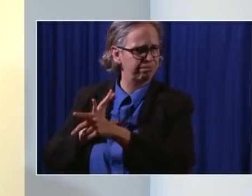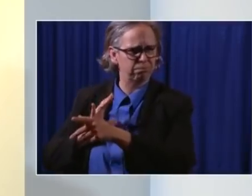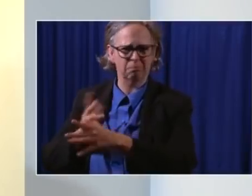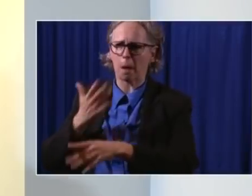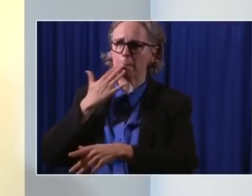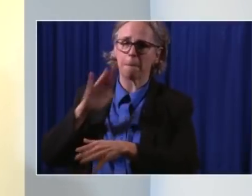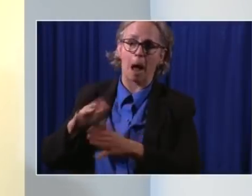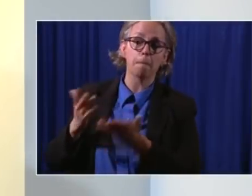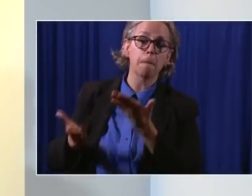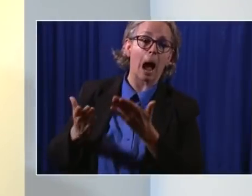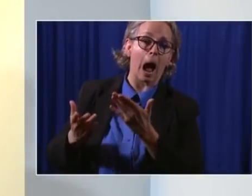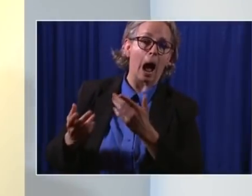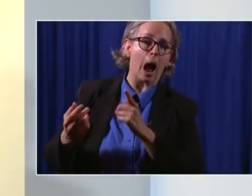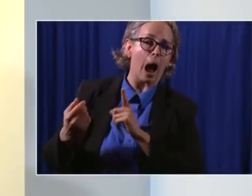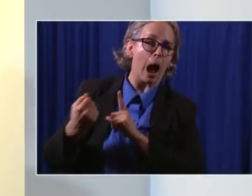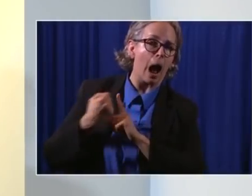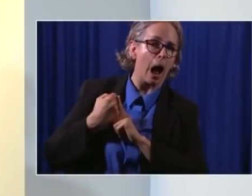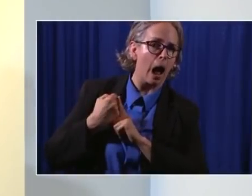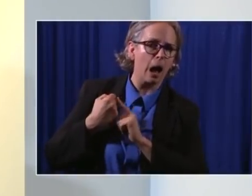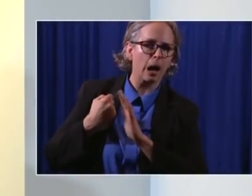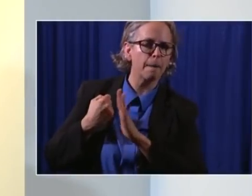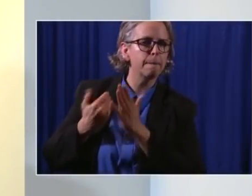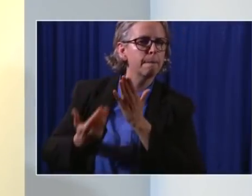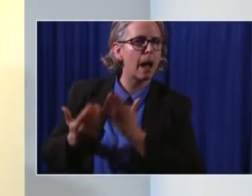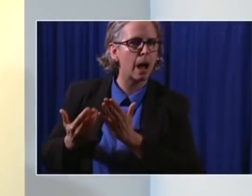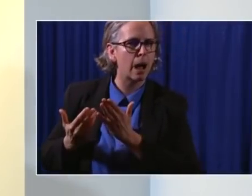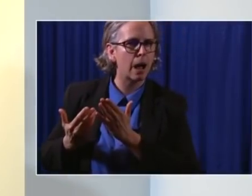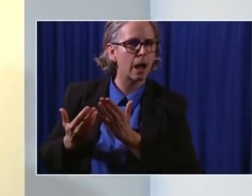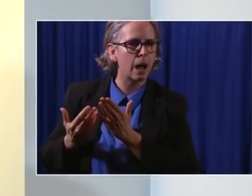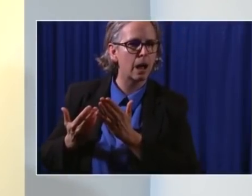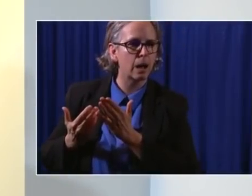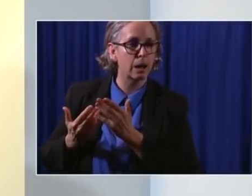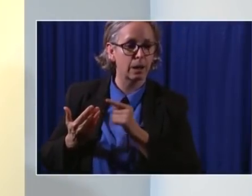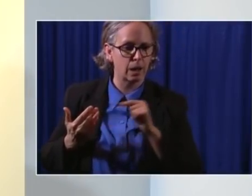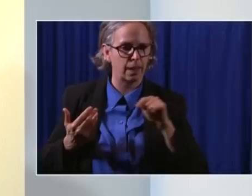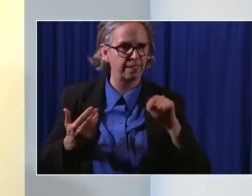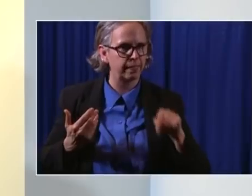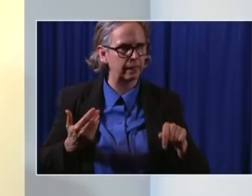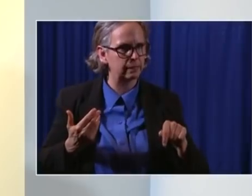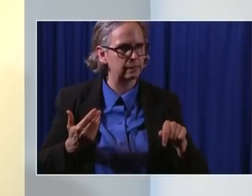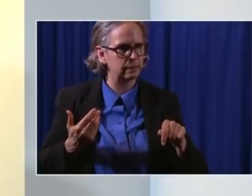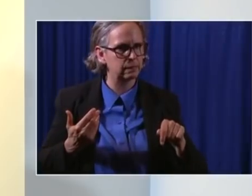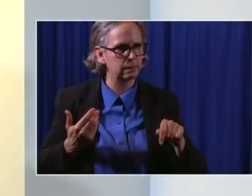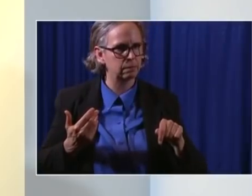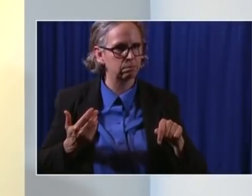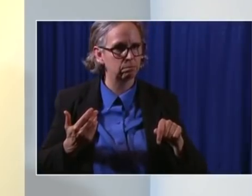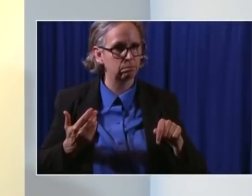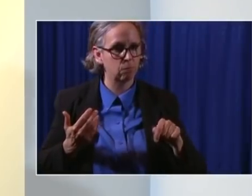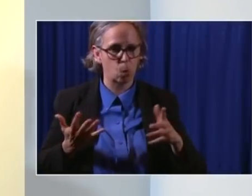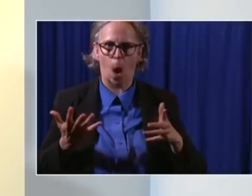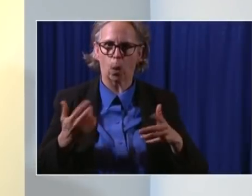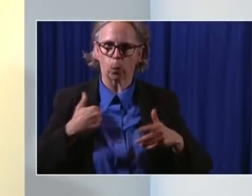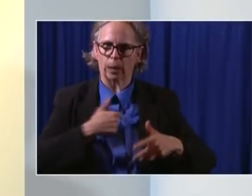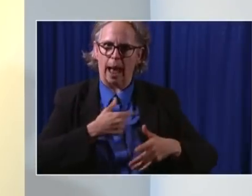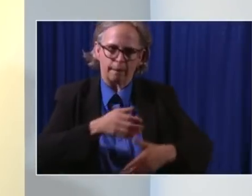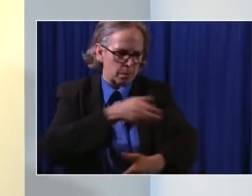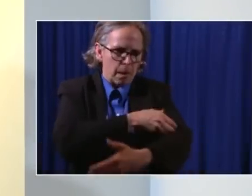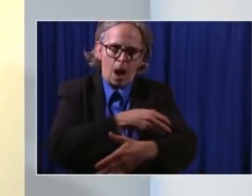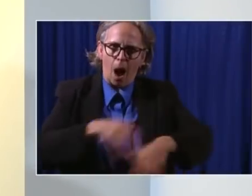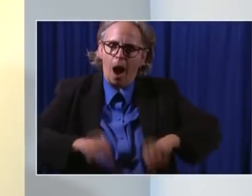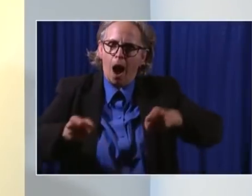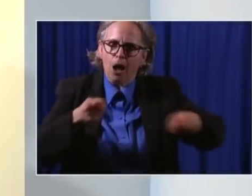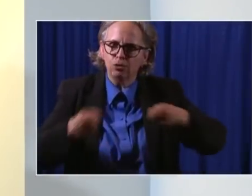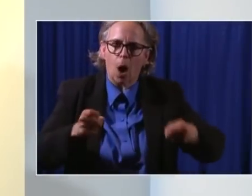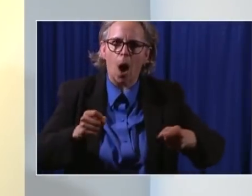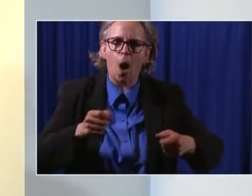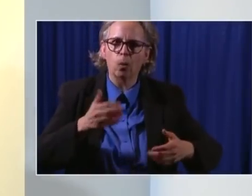weather forecast, you can actually do something about this. You can take the precautions individually and